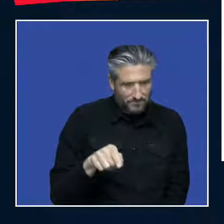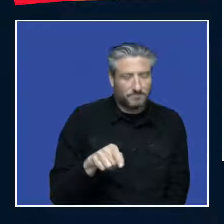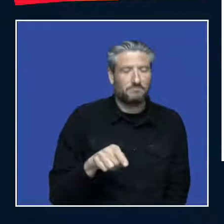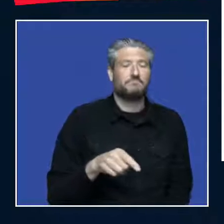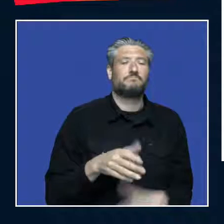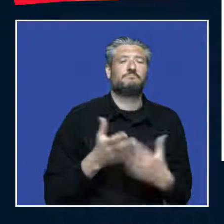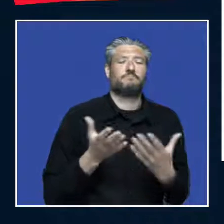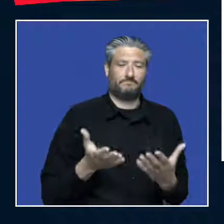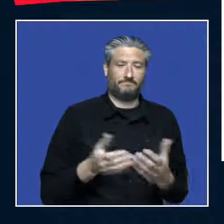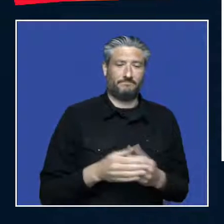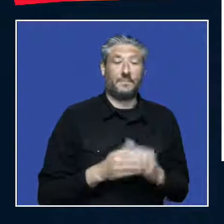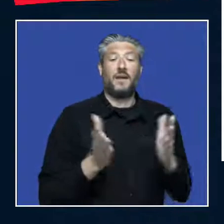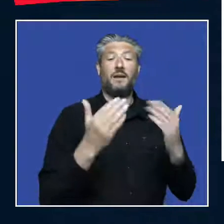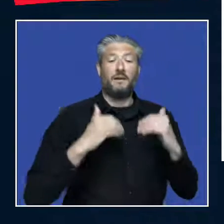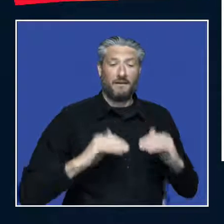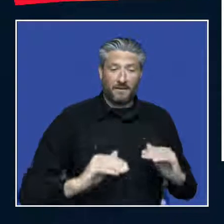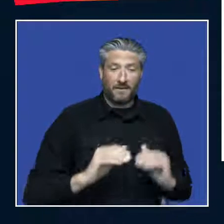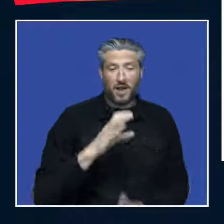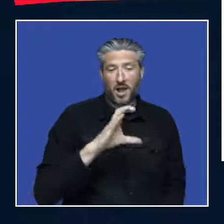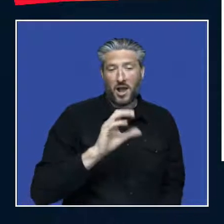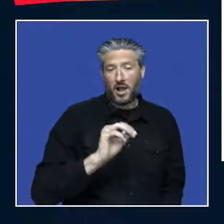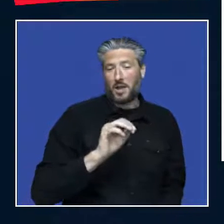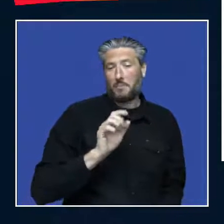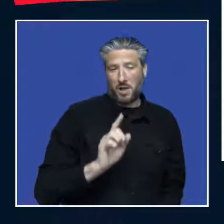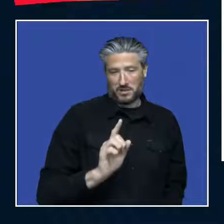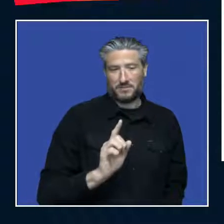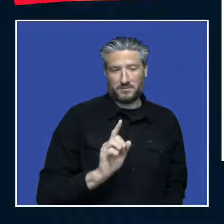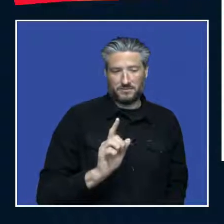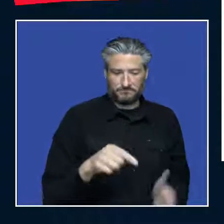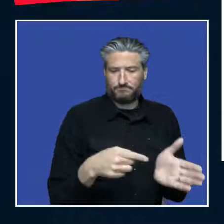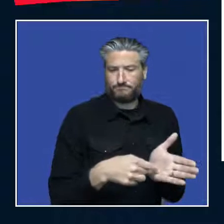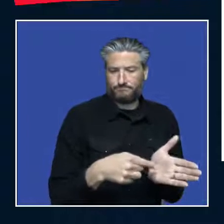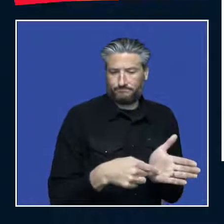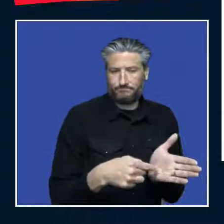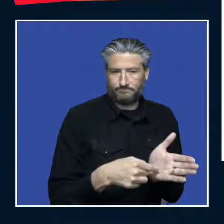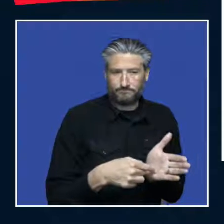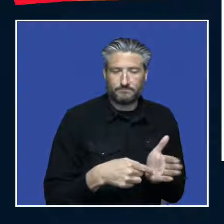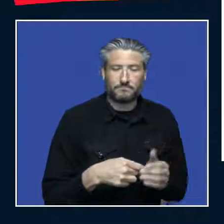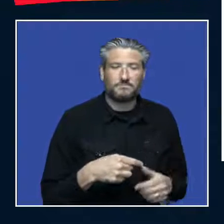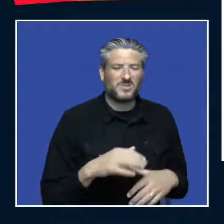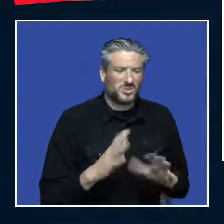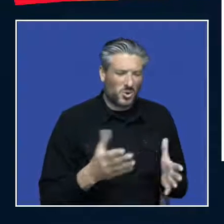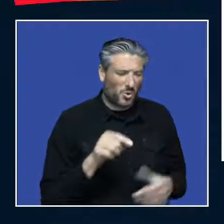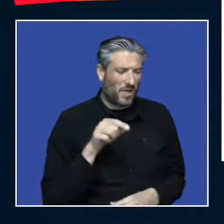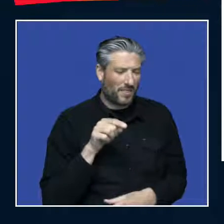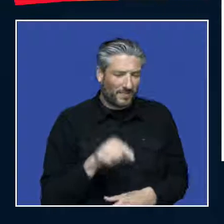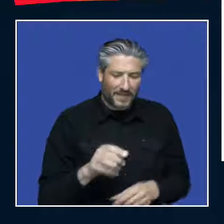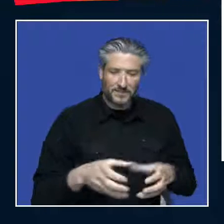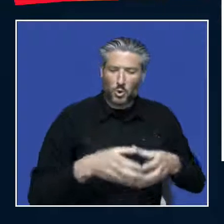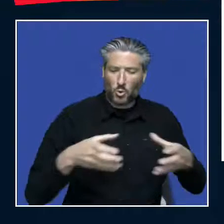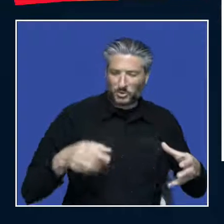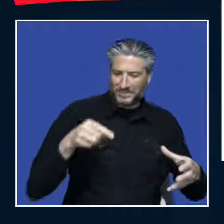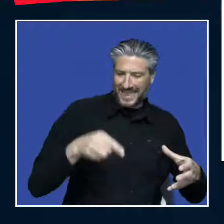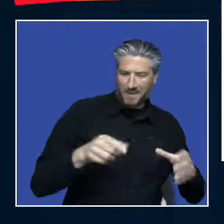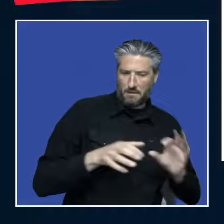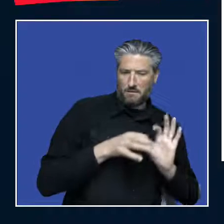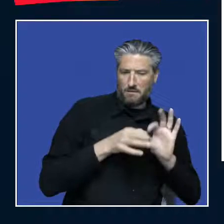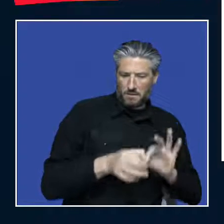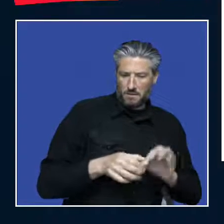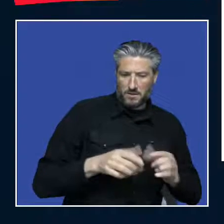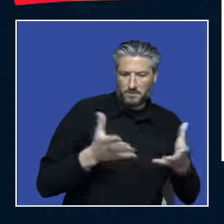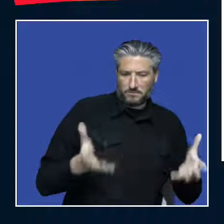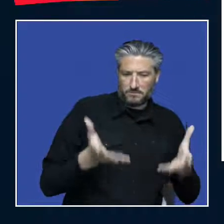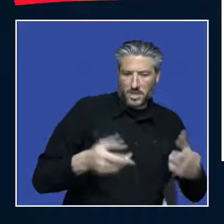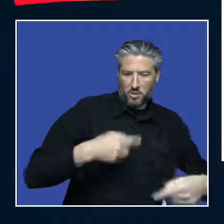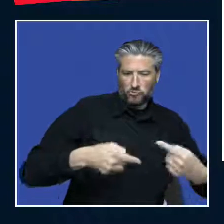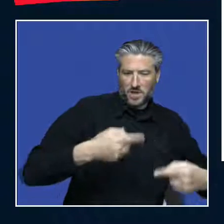have command, which is the command the container will be run with. And there's another one which you will be very